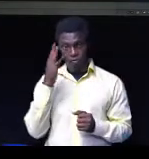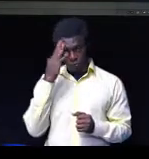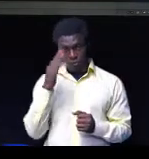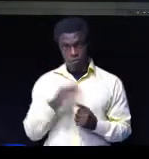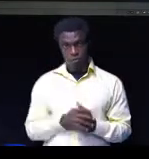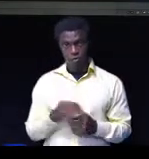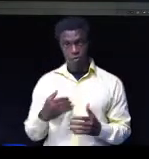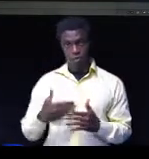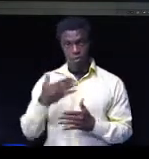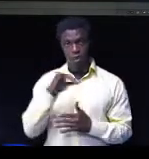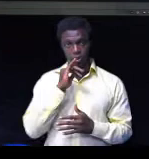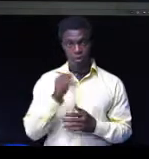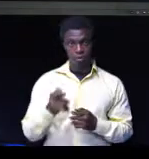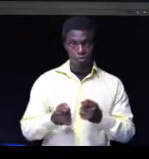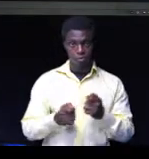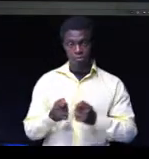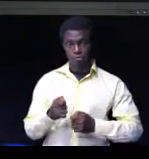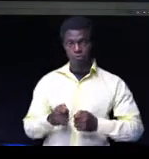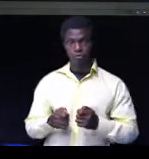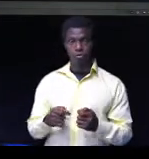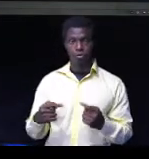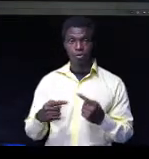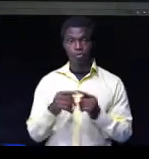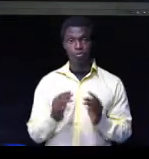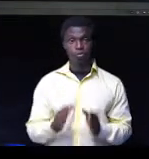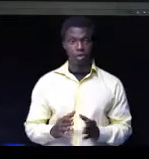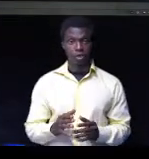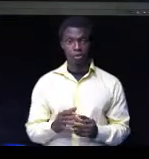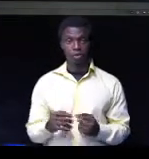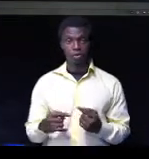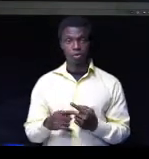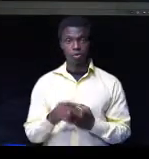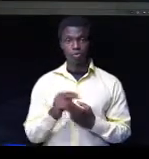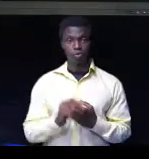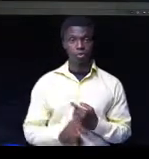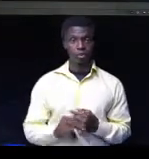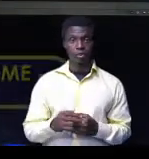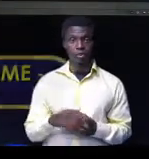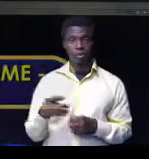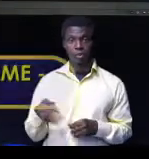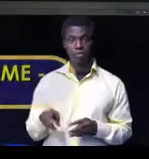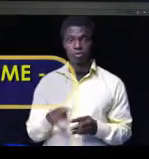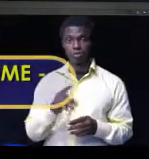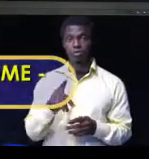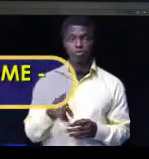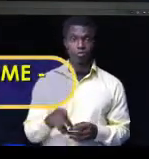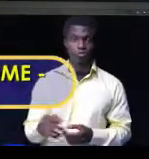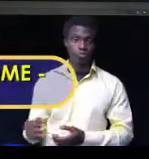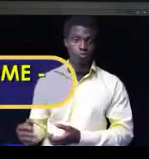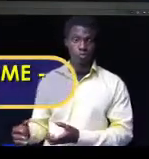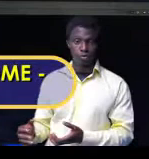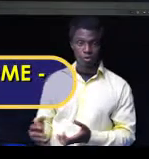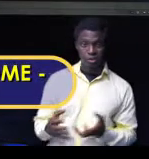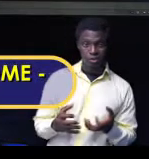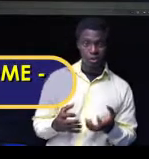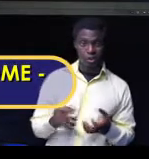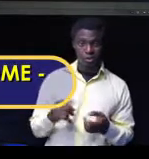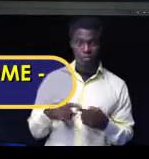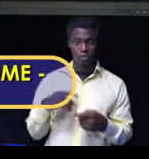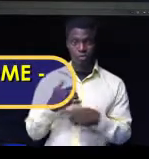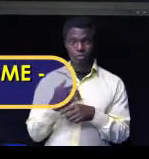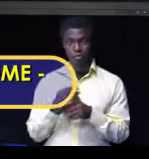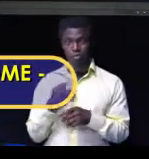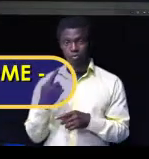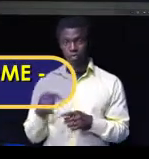opponent down to the ground. Next is controlling opponent. There's a way you control your opponent, the way you drag